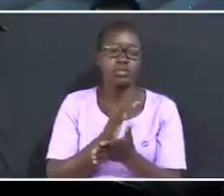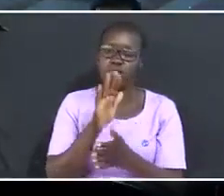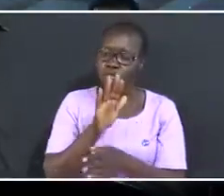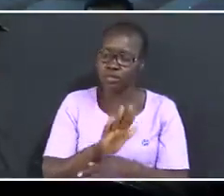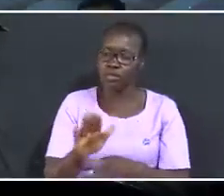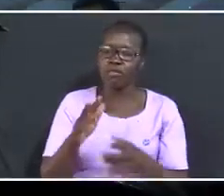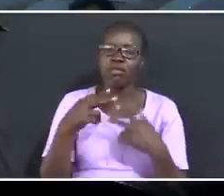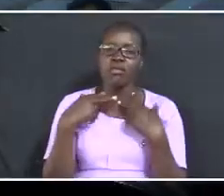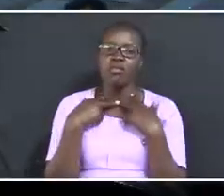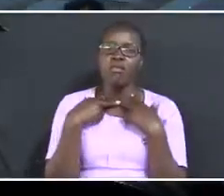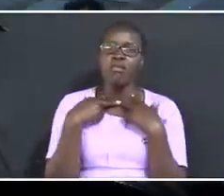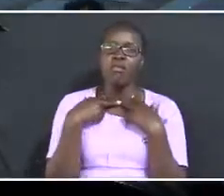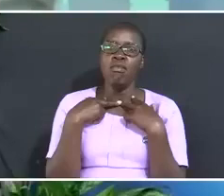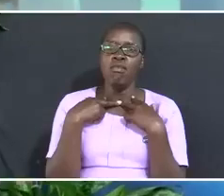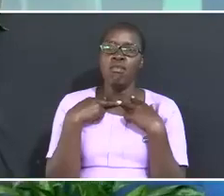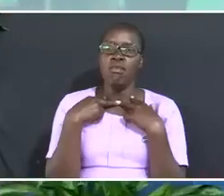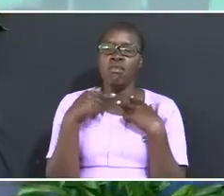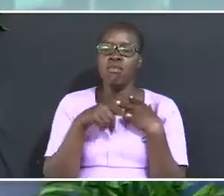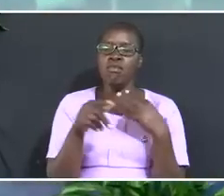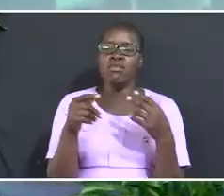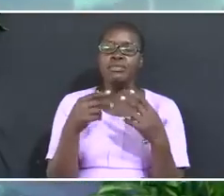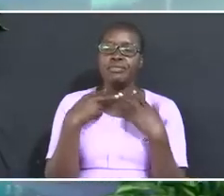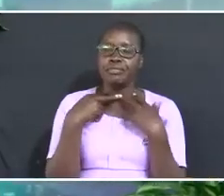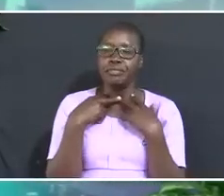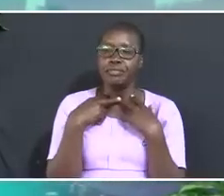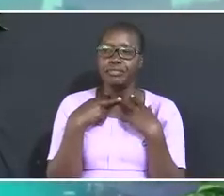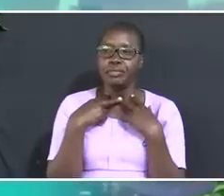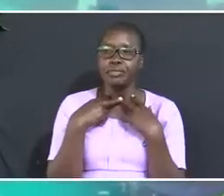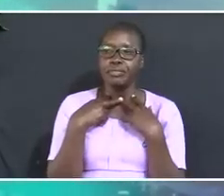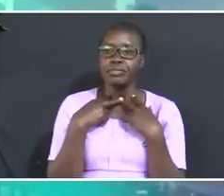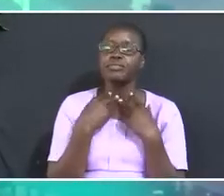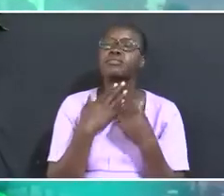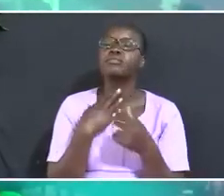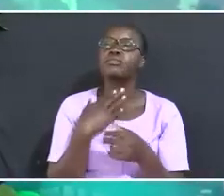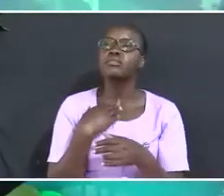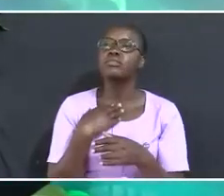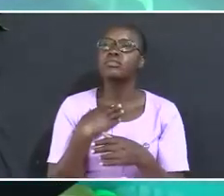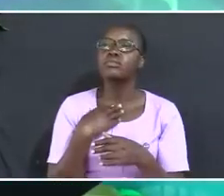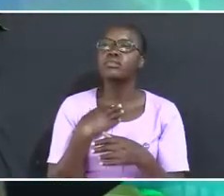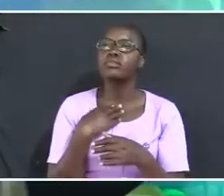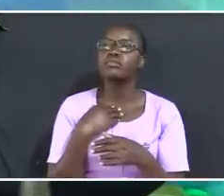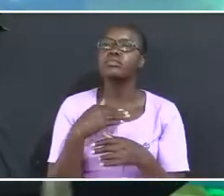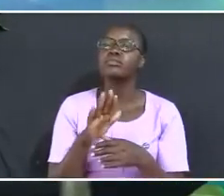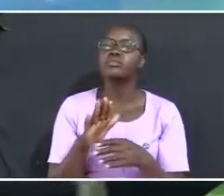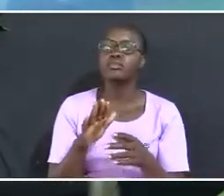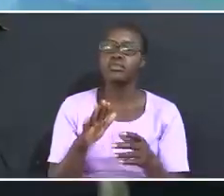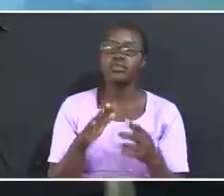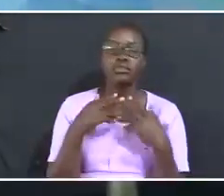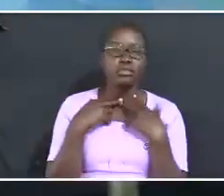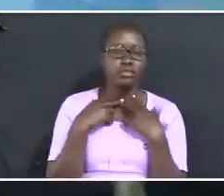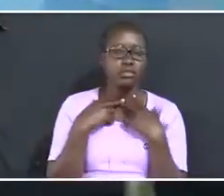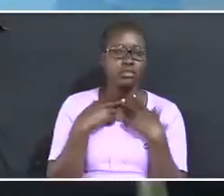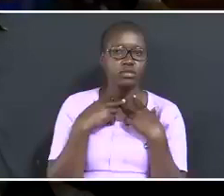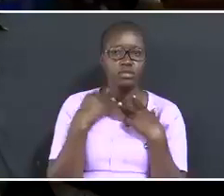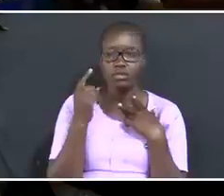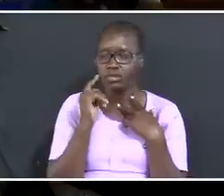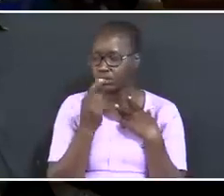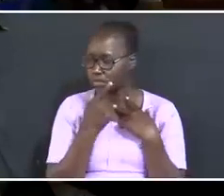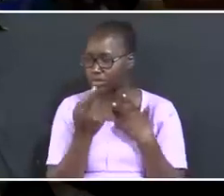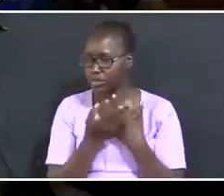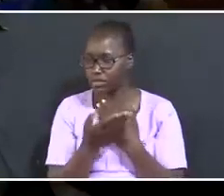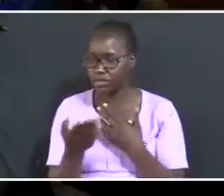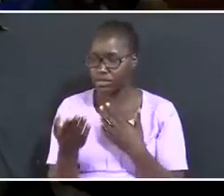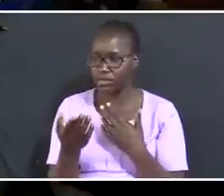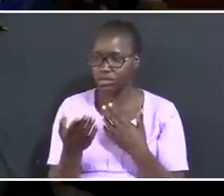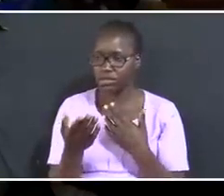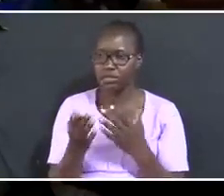are a captive, you are a slave to your desires. You are a slave to your eyes. You are a slave